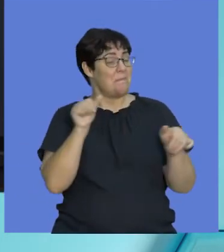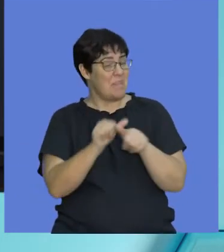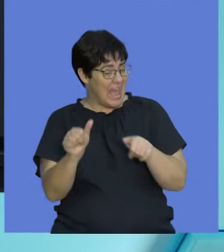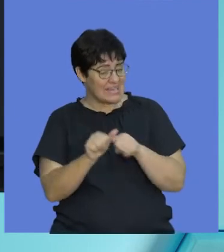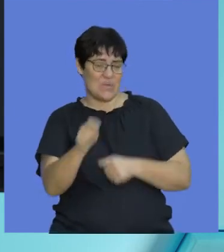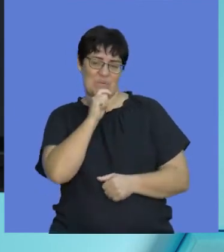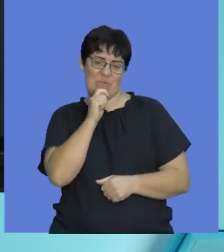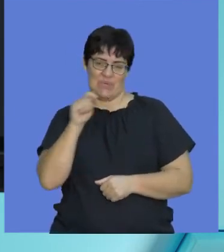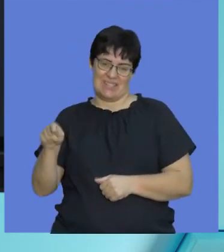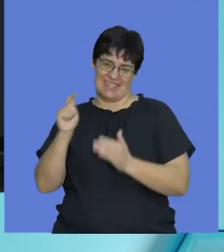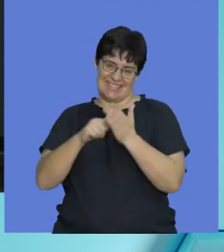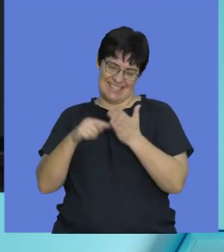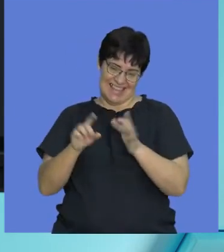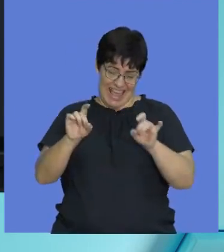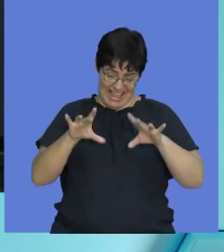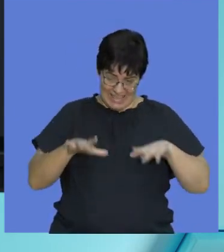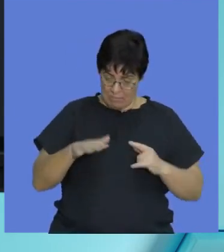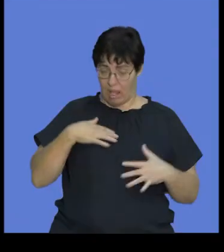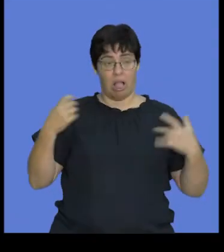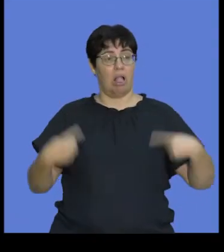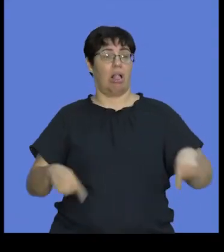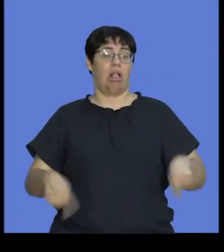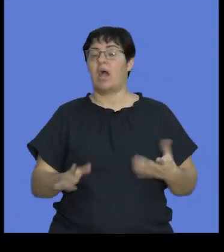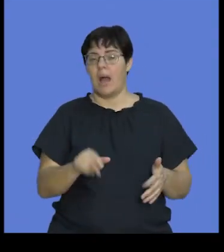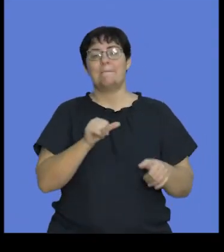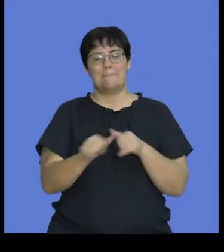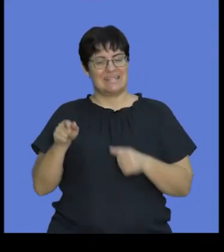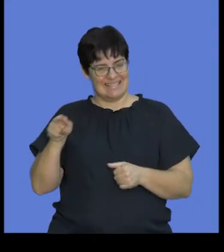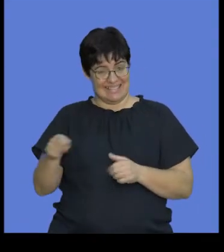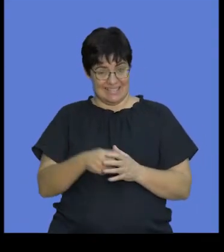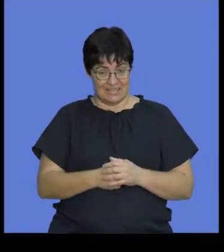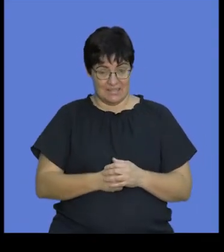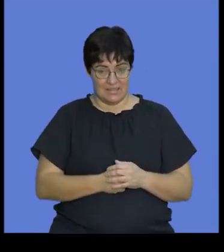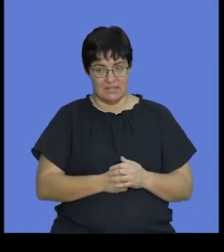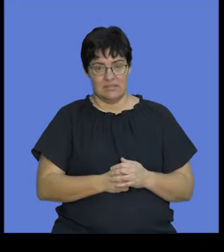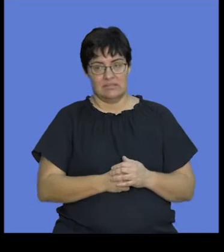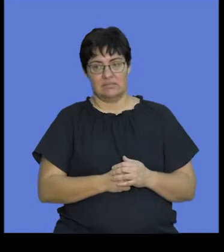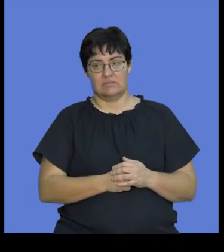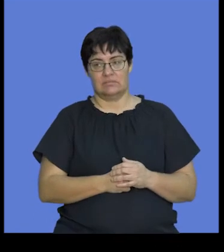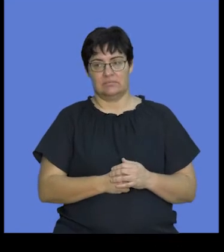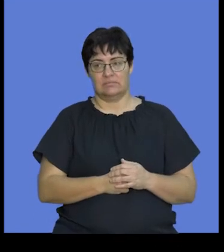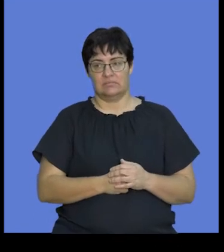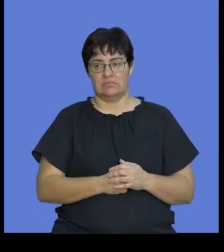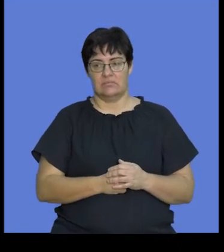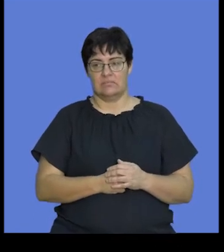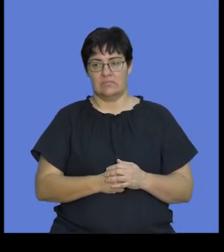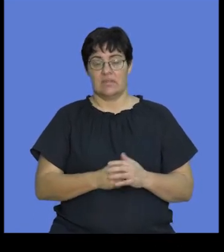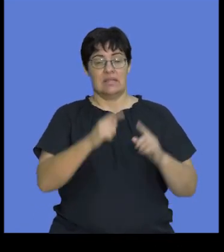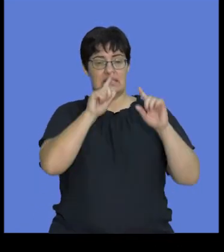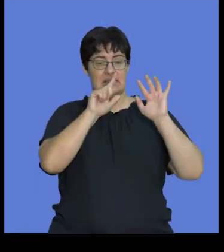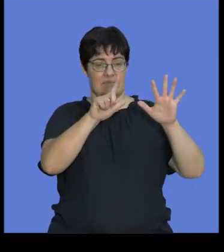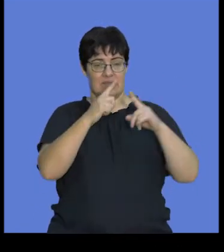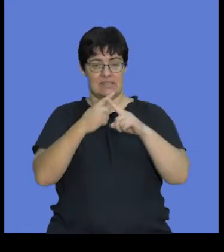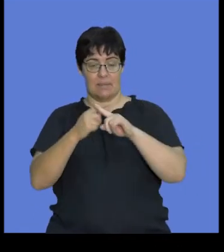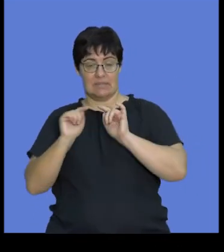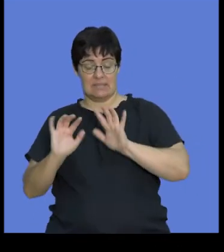But exam conditions, we rather be safe than sorry. So, oops, get rid of that.